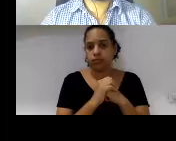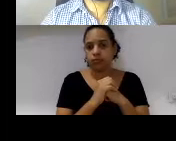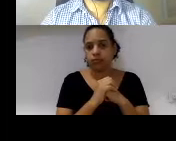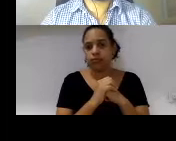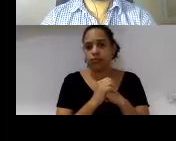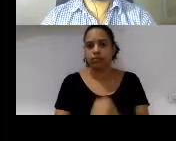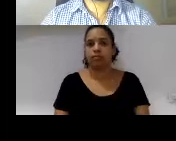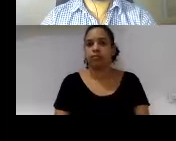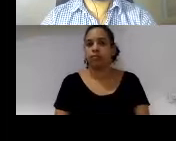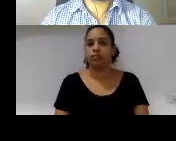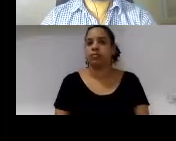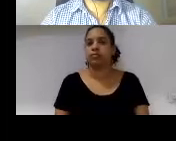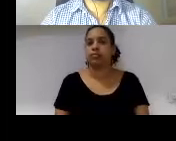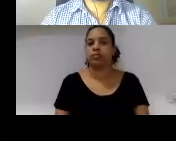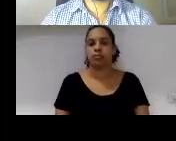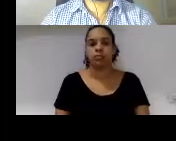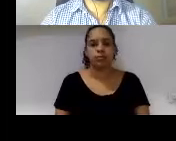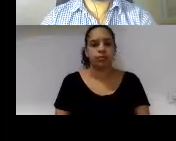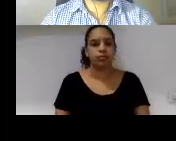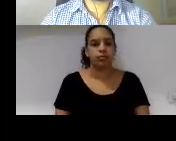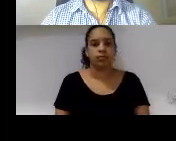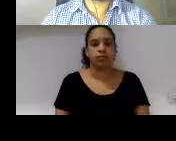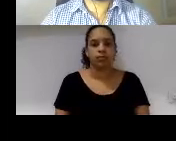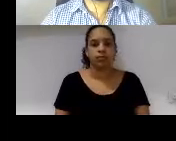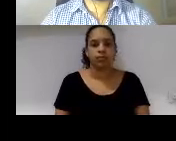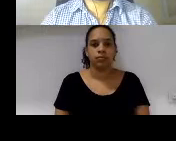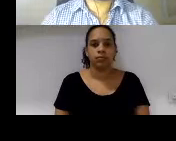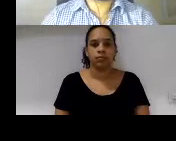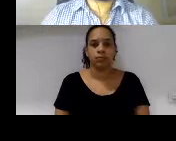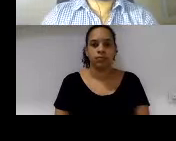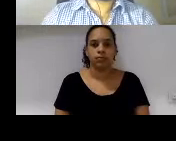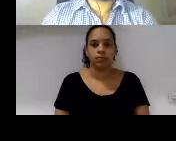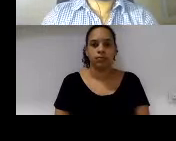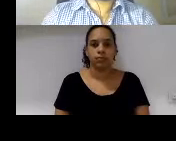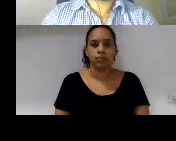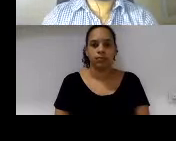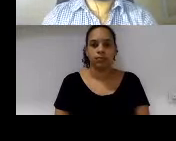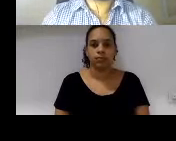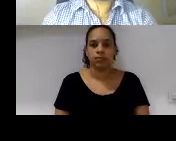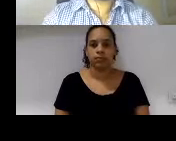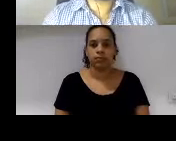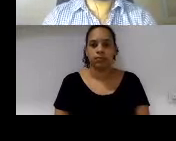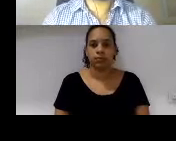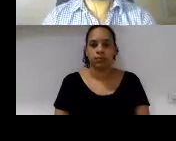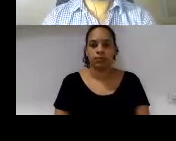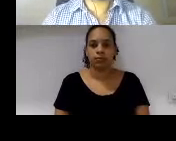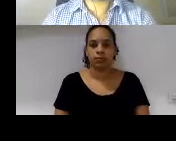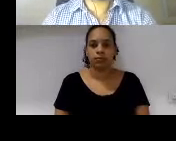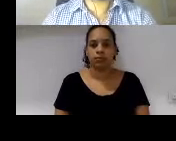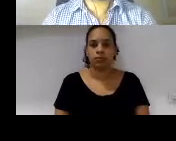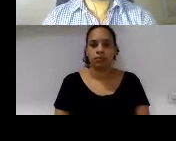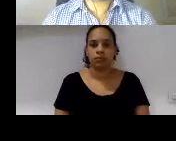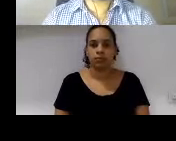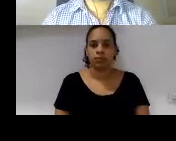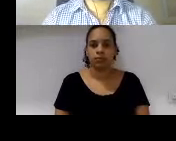as a whole and changing it. Marx, for example, grasped bourgeois society as the commodity